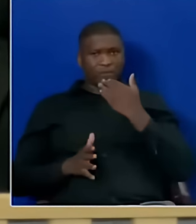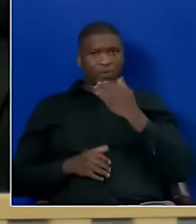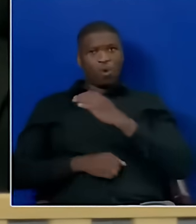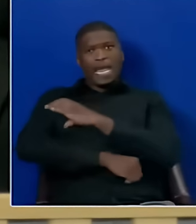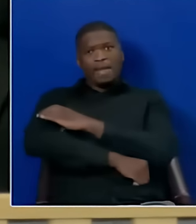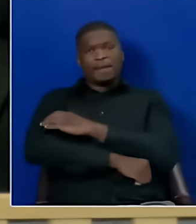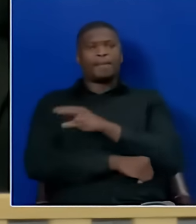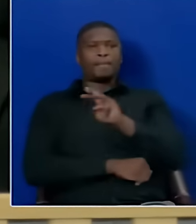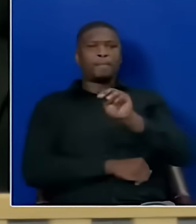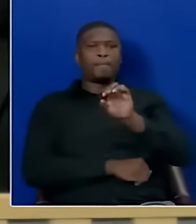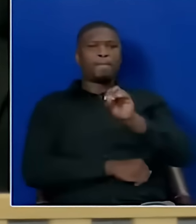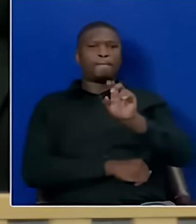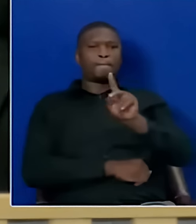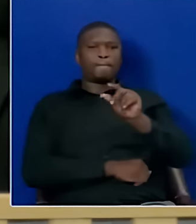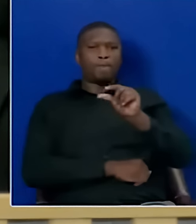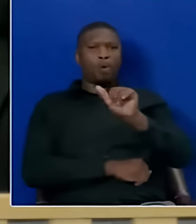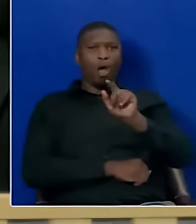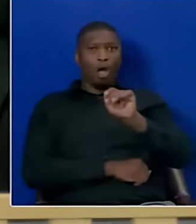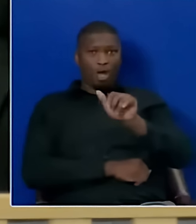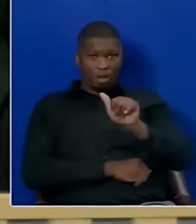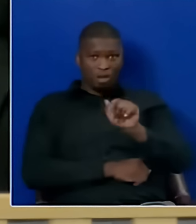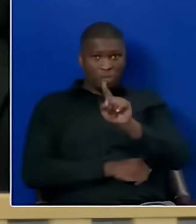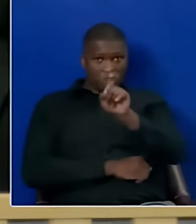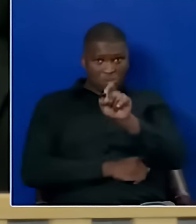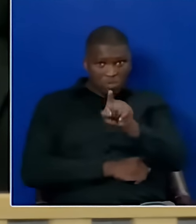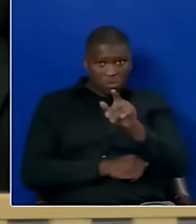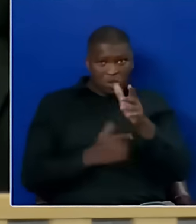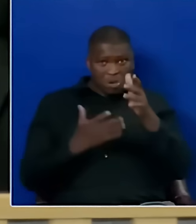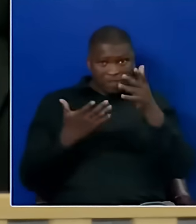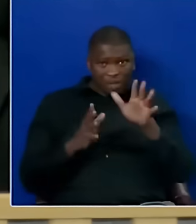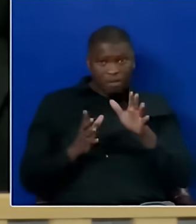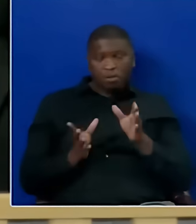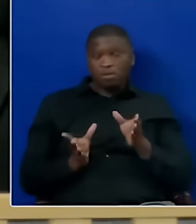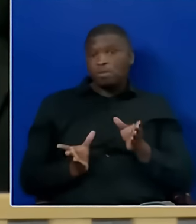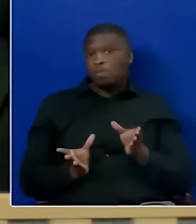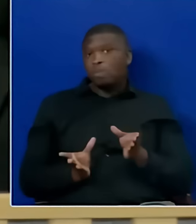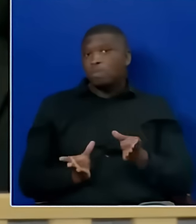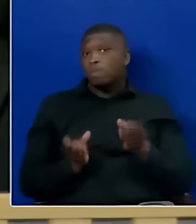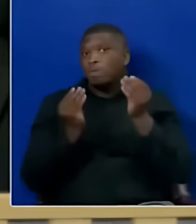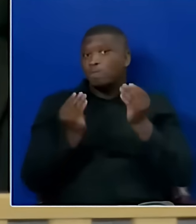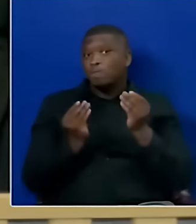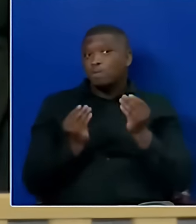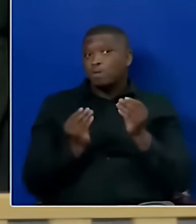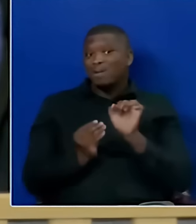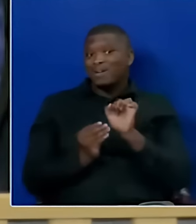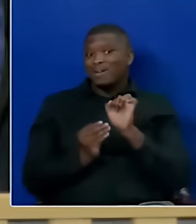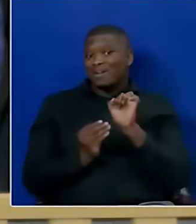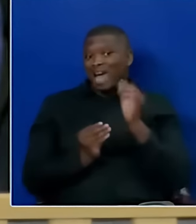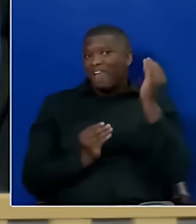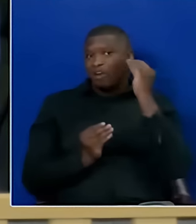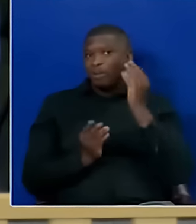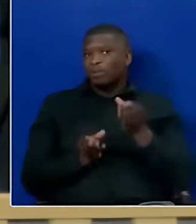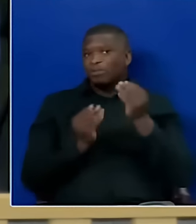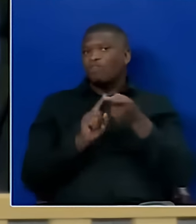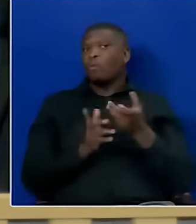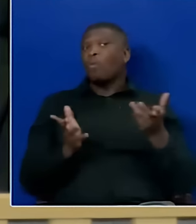your investigations, have you been able to establish what that source is that you mentioned in the last sentence